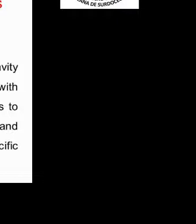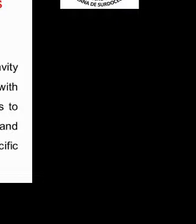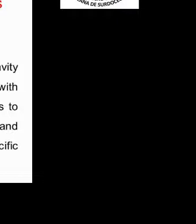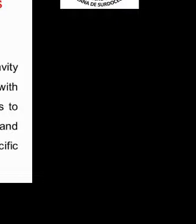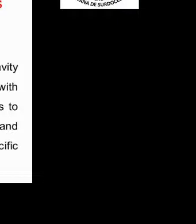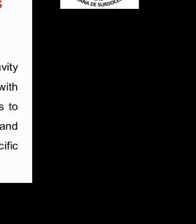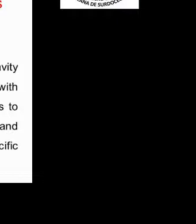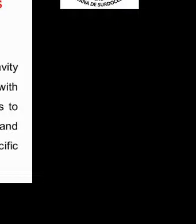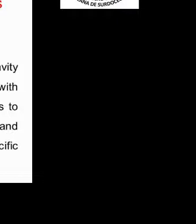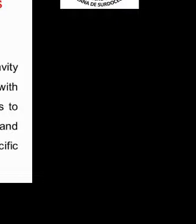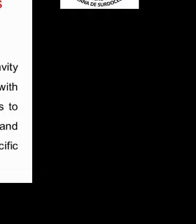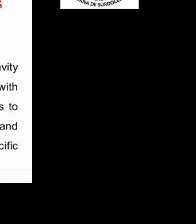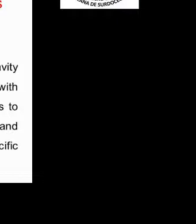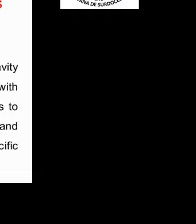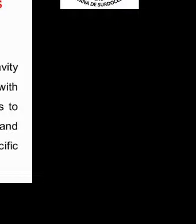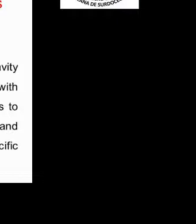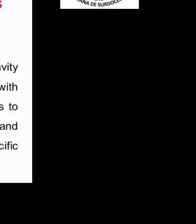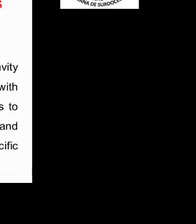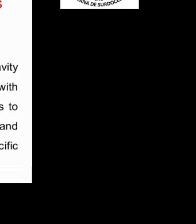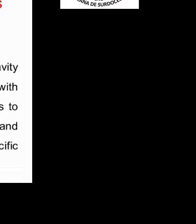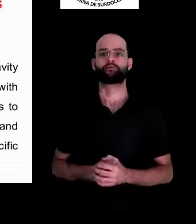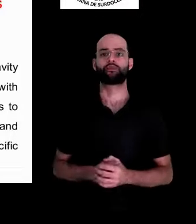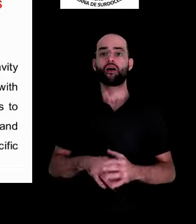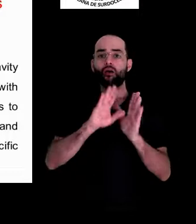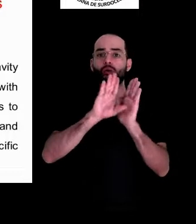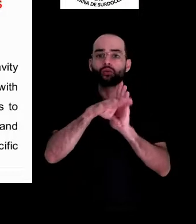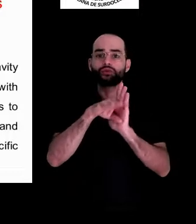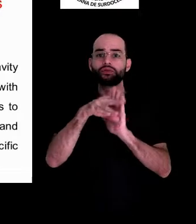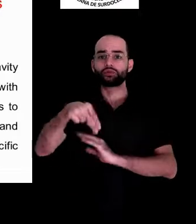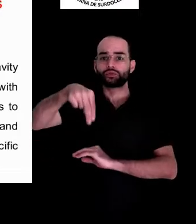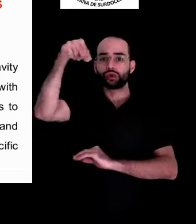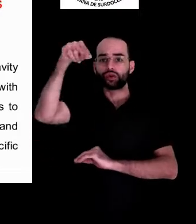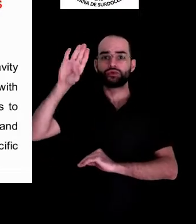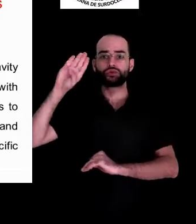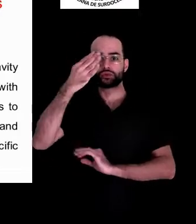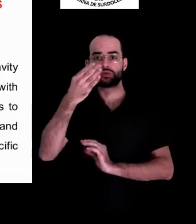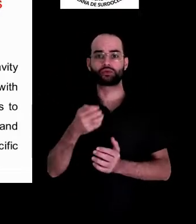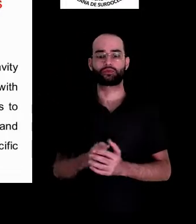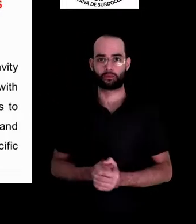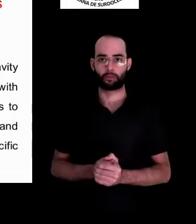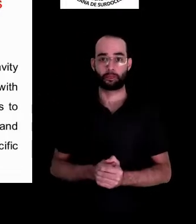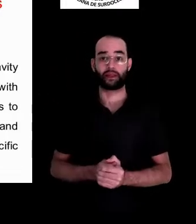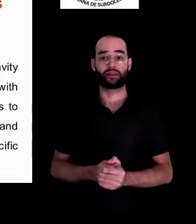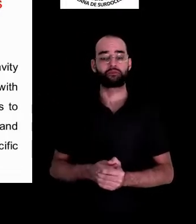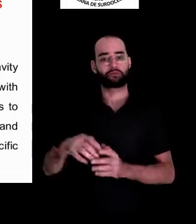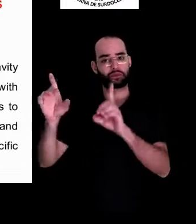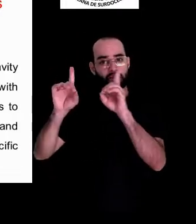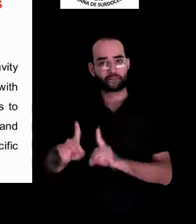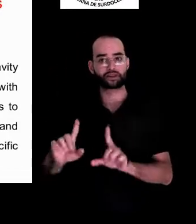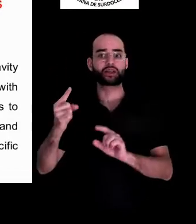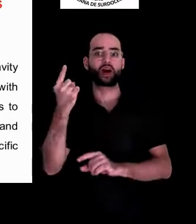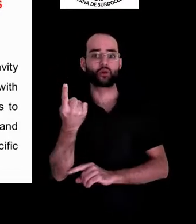is the letter W and the second letter F. Around the globe is another circle in